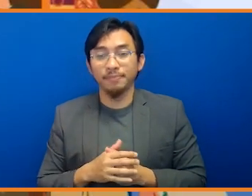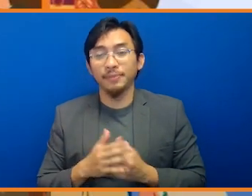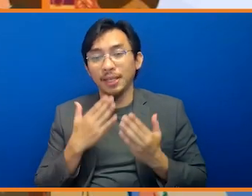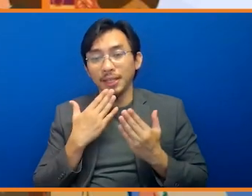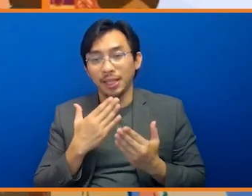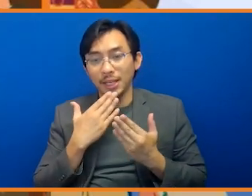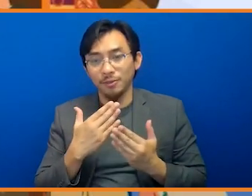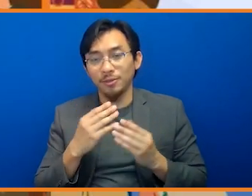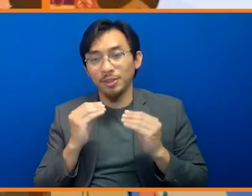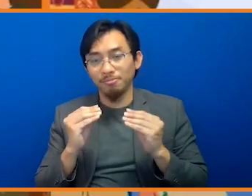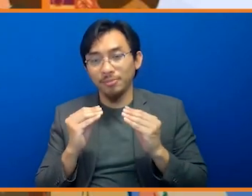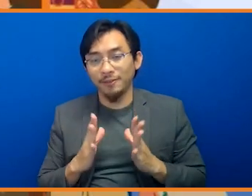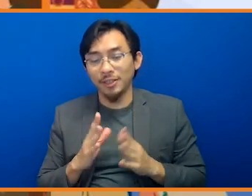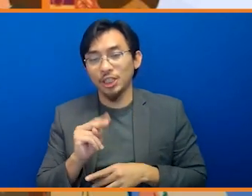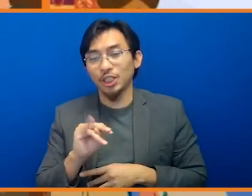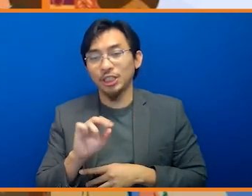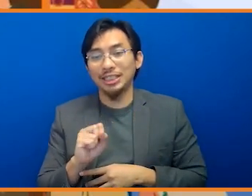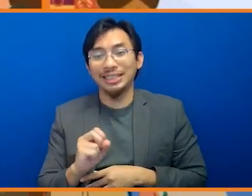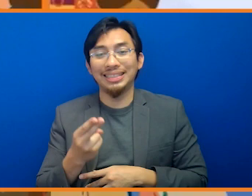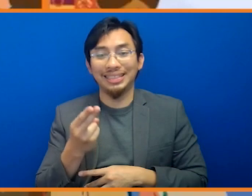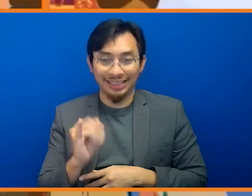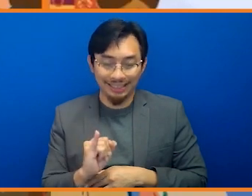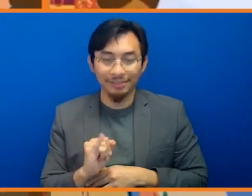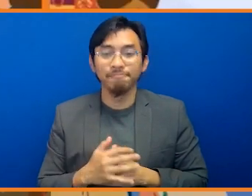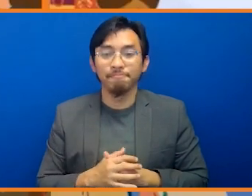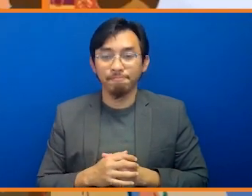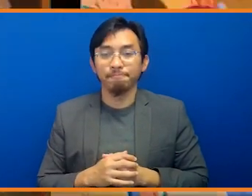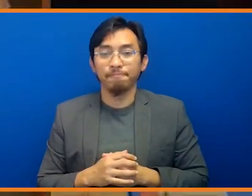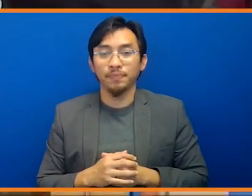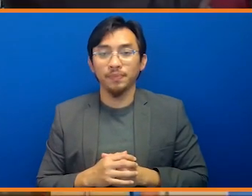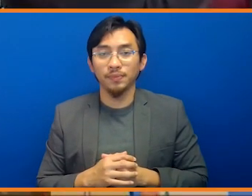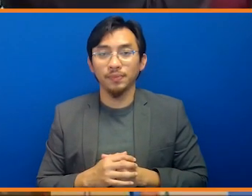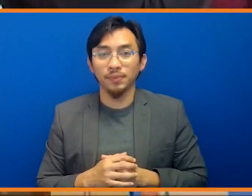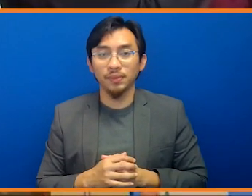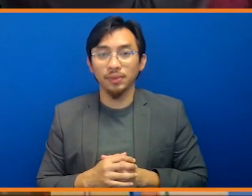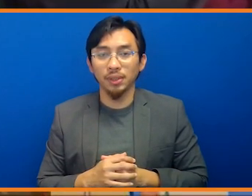Thank you, Nishi Sensei.